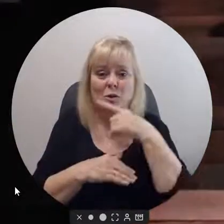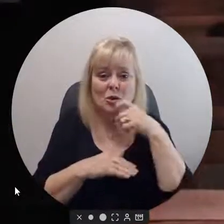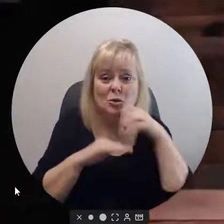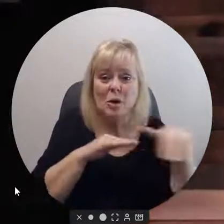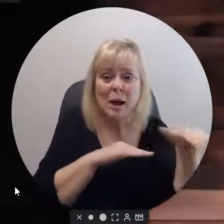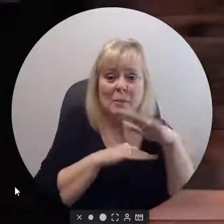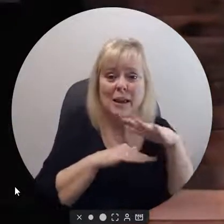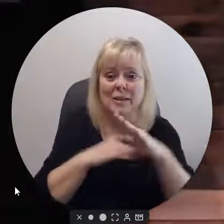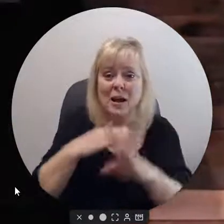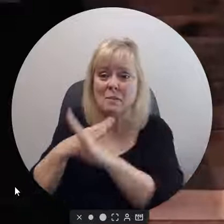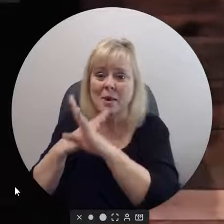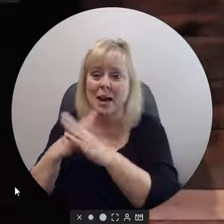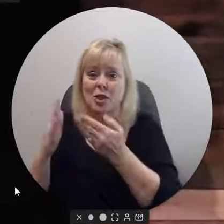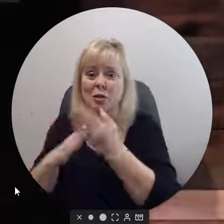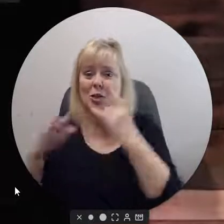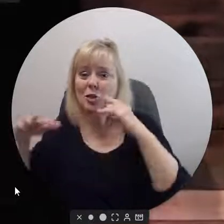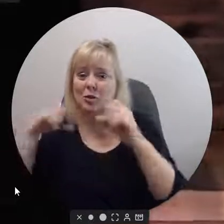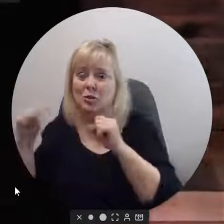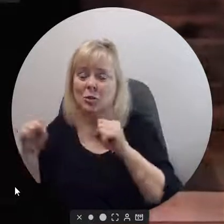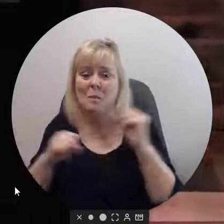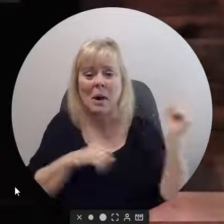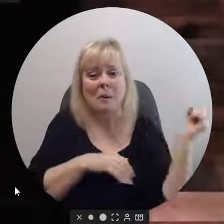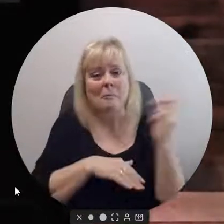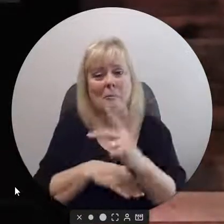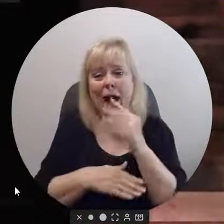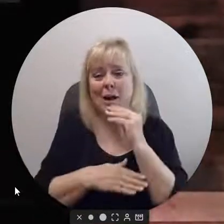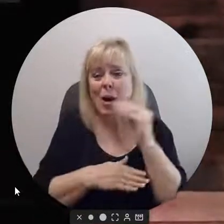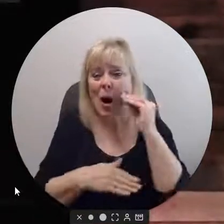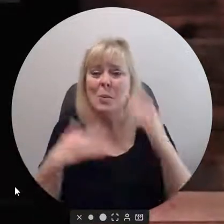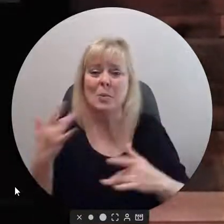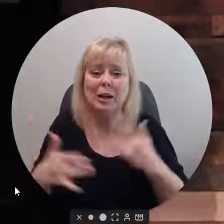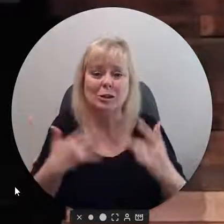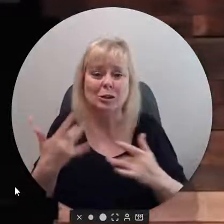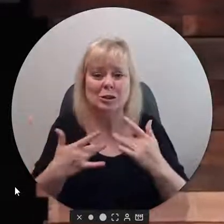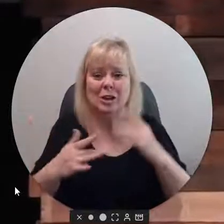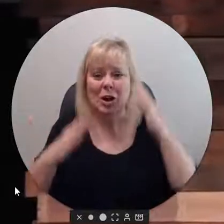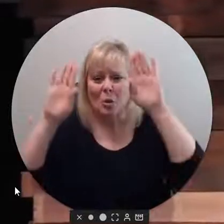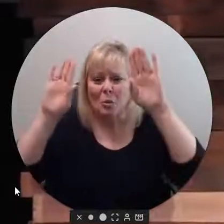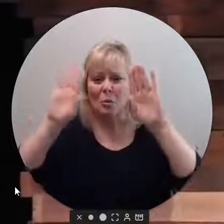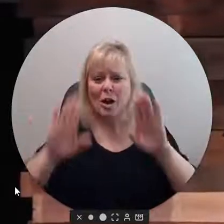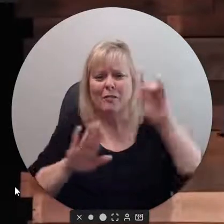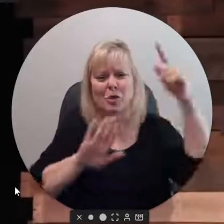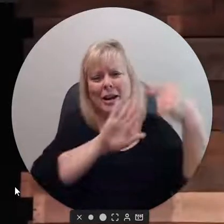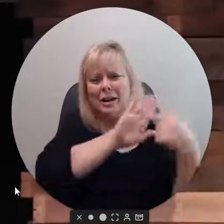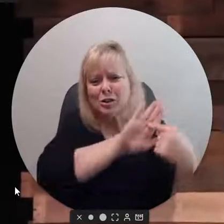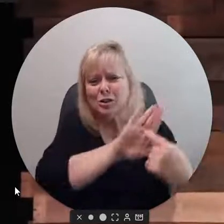he bring you home rejoicing at the wonders that he has shown you. May